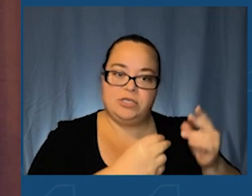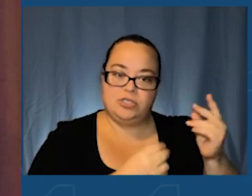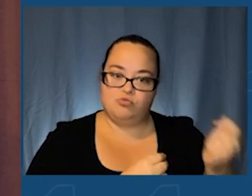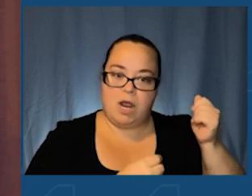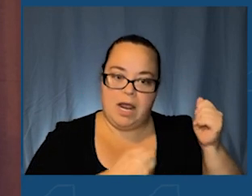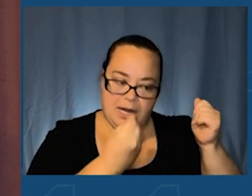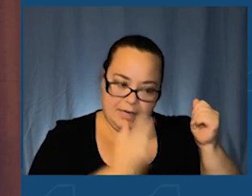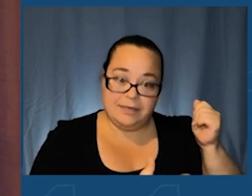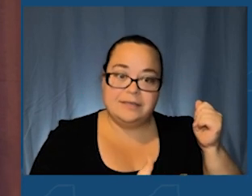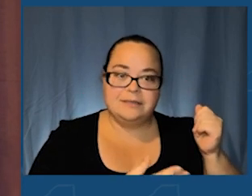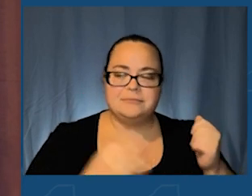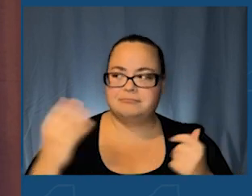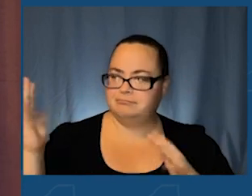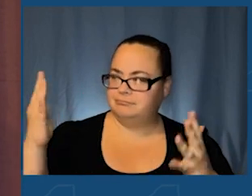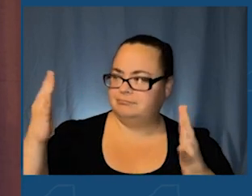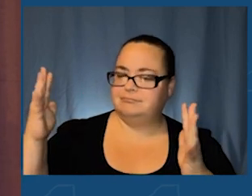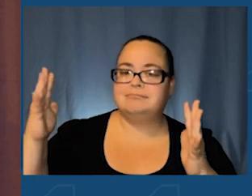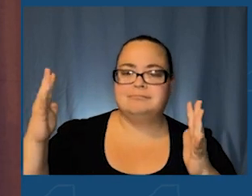when you come back,